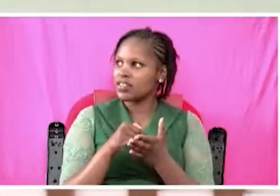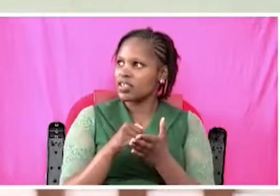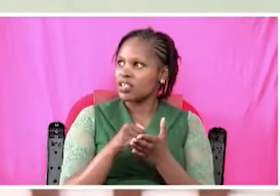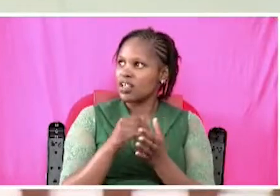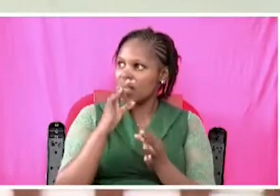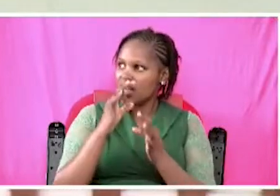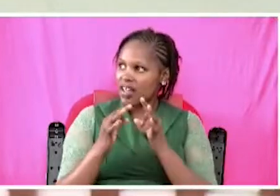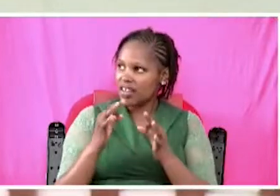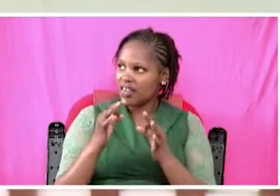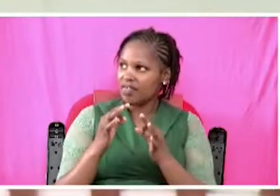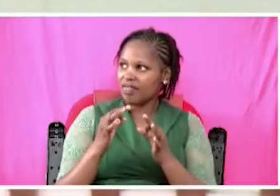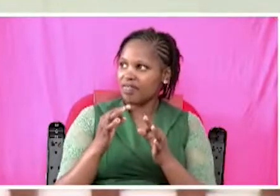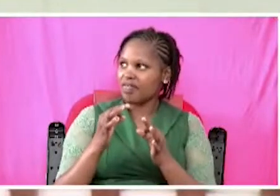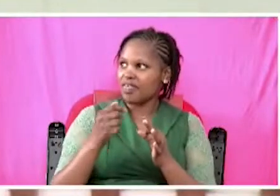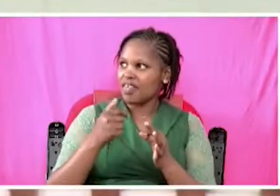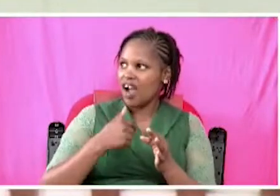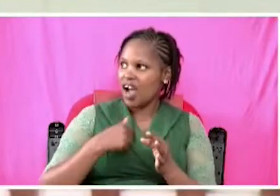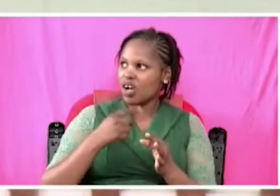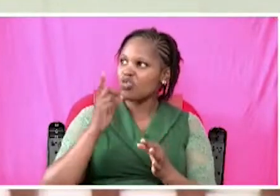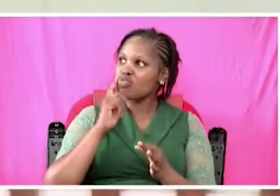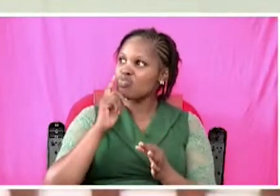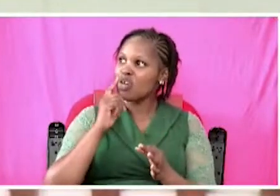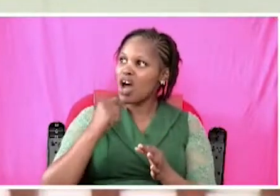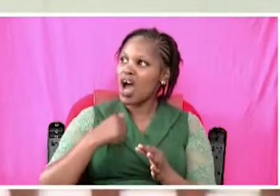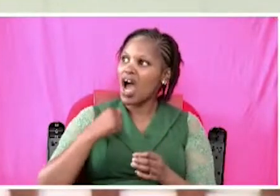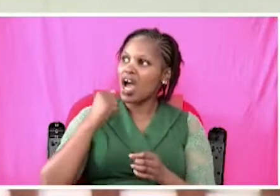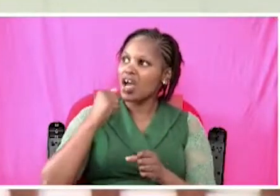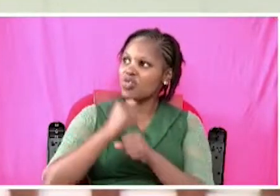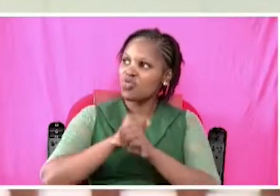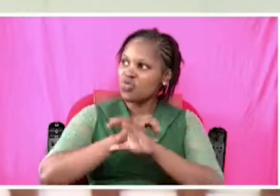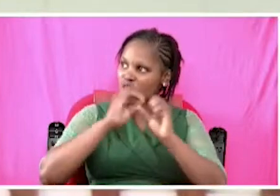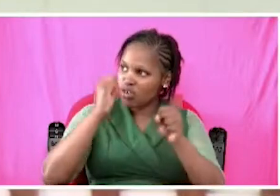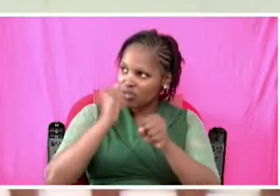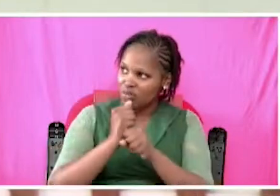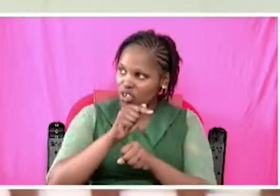this time tomorrow I do not do what?